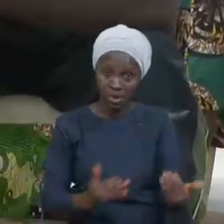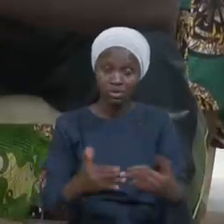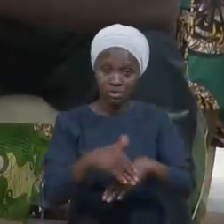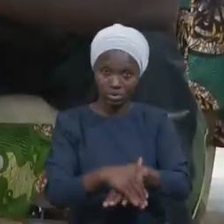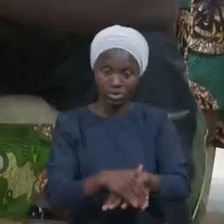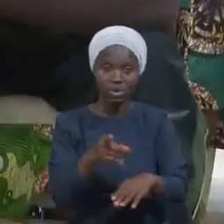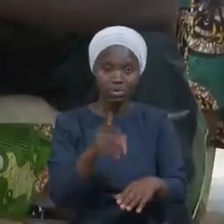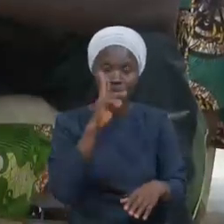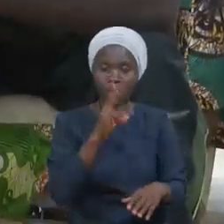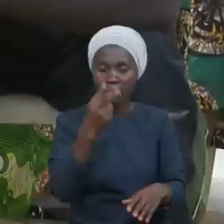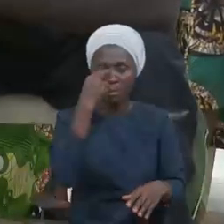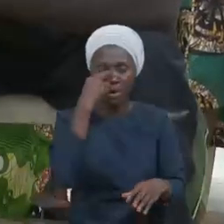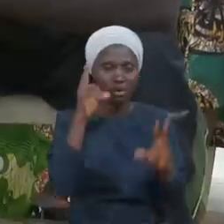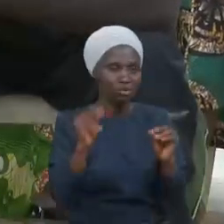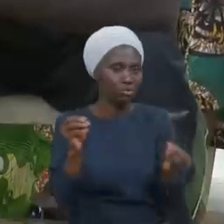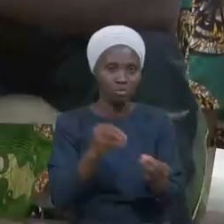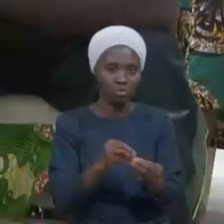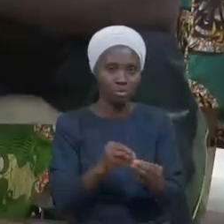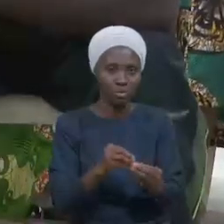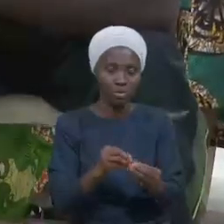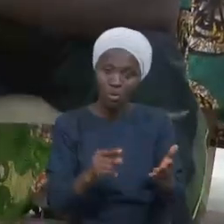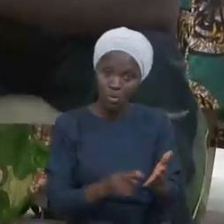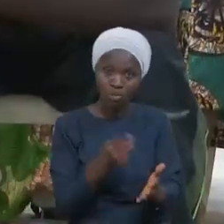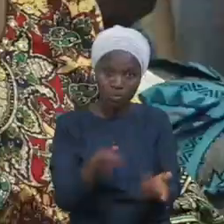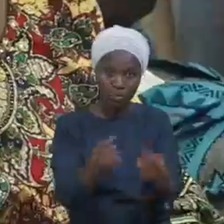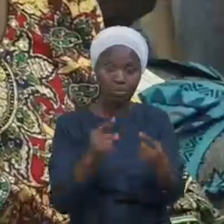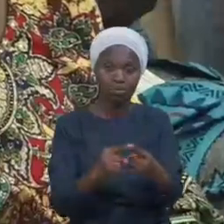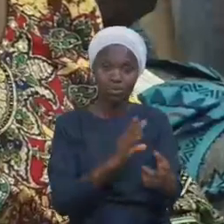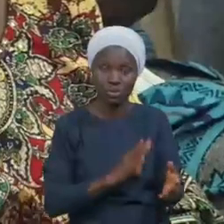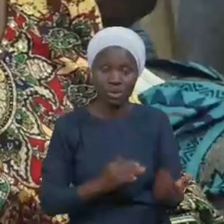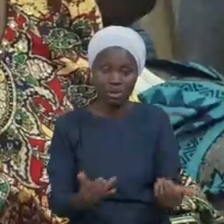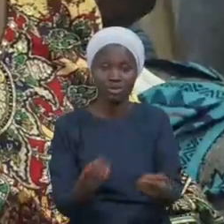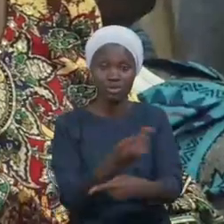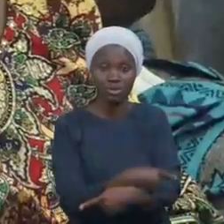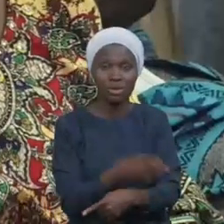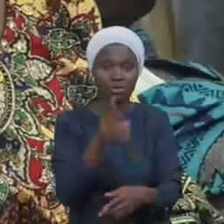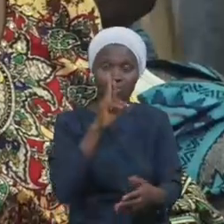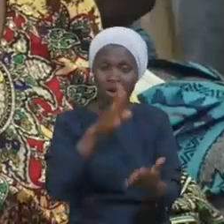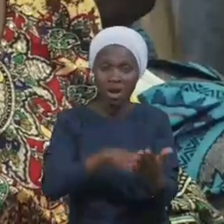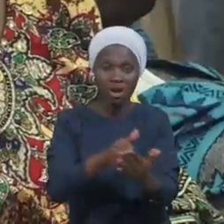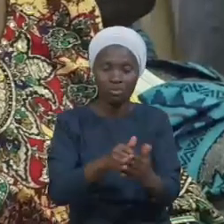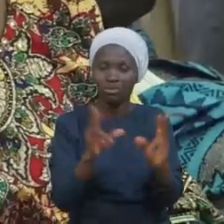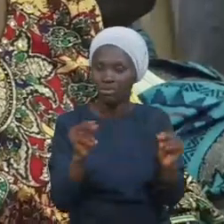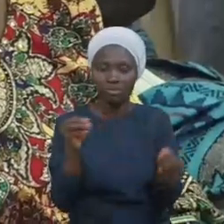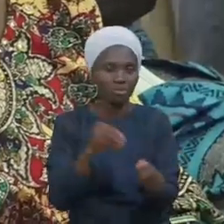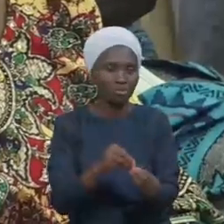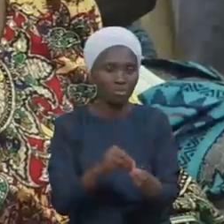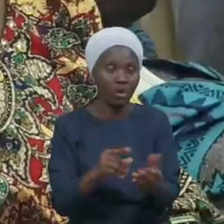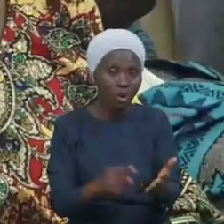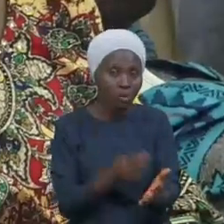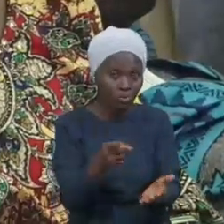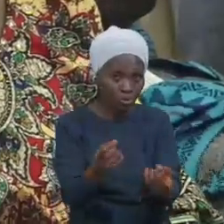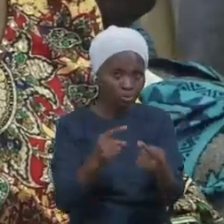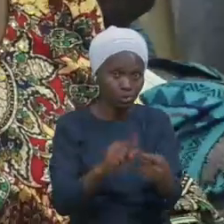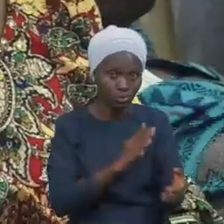come to Christ tonight, you are weak no more. Once you come to Christ tonight, it will